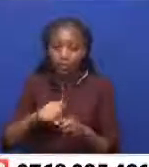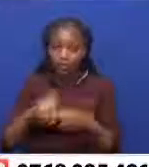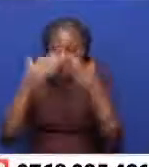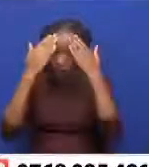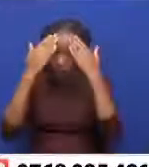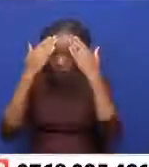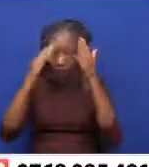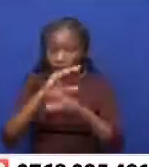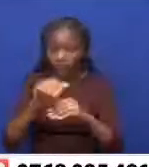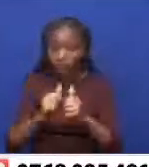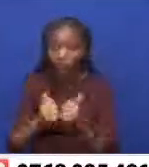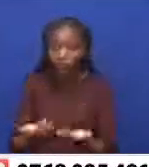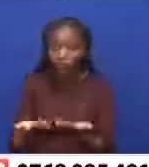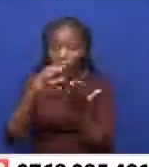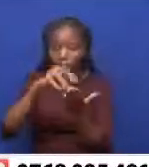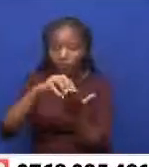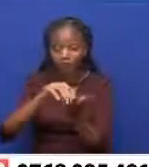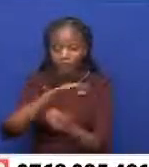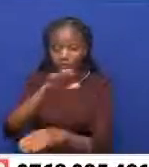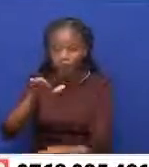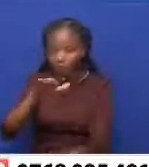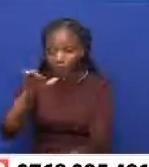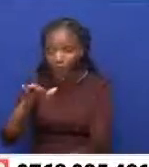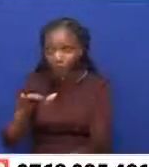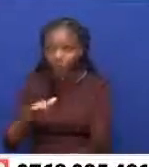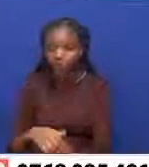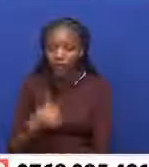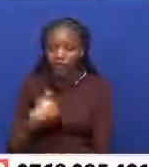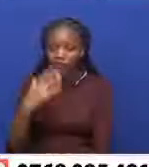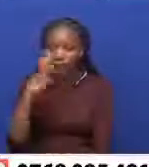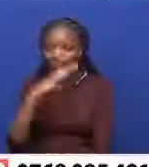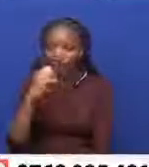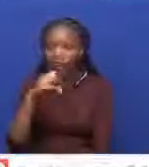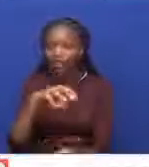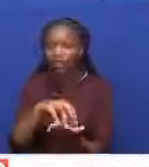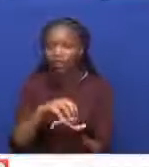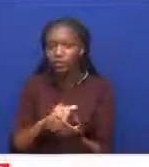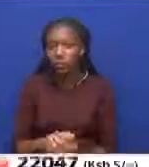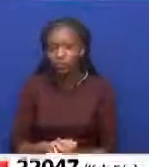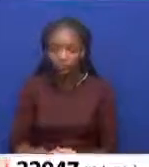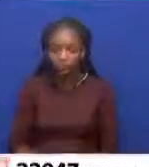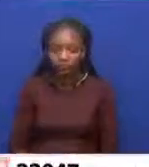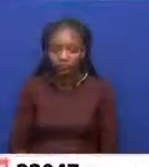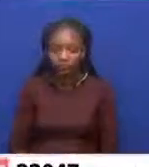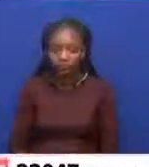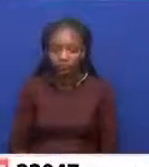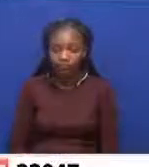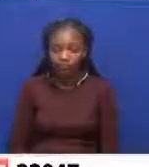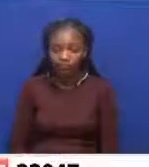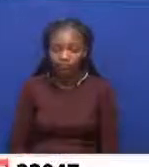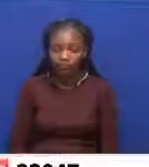our environment to a standard that is suitable for all living organisms. Moving on.